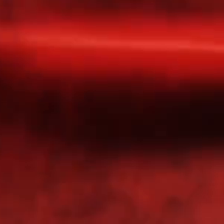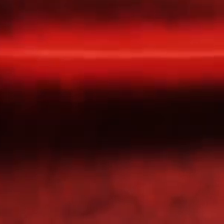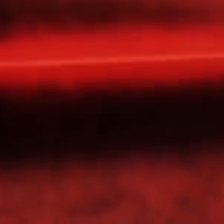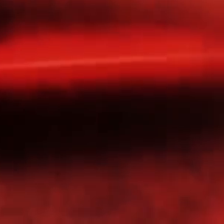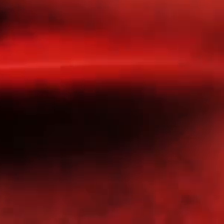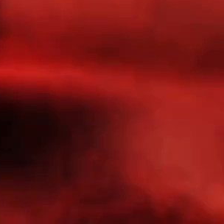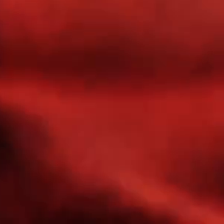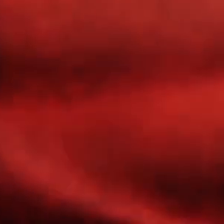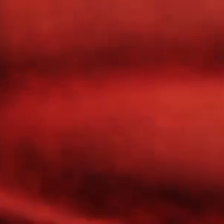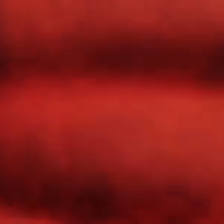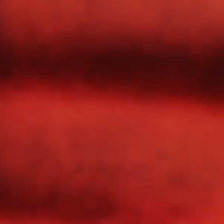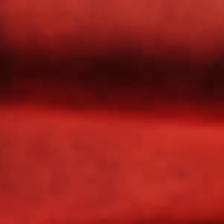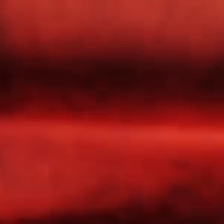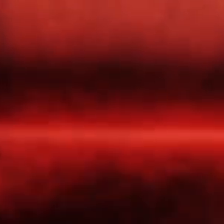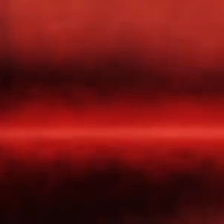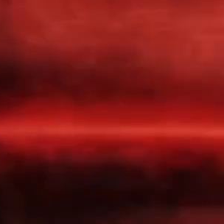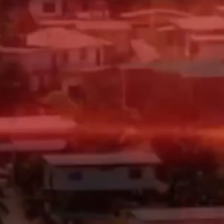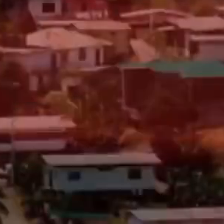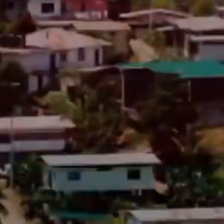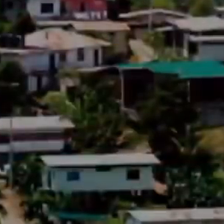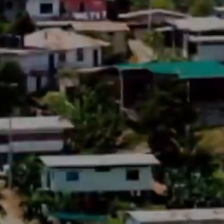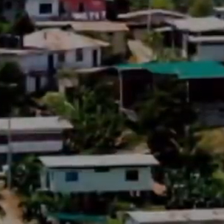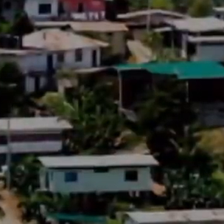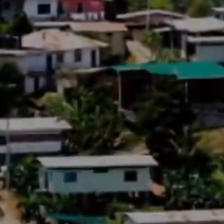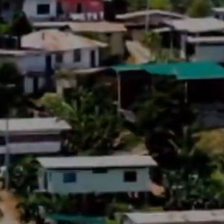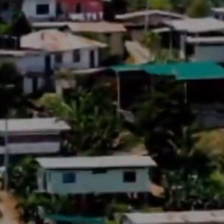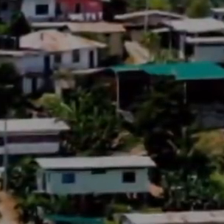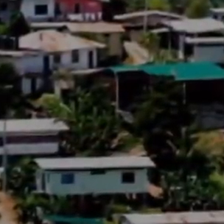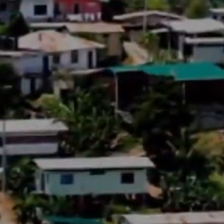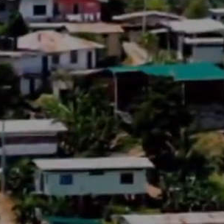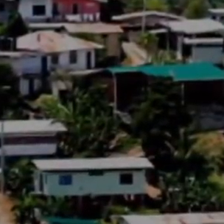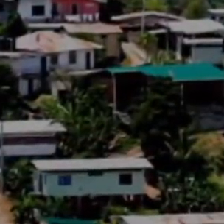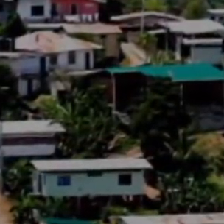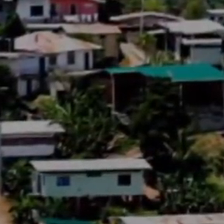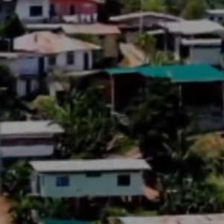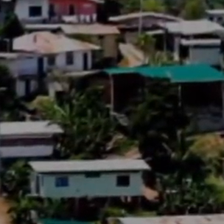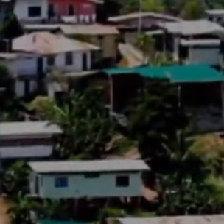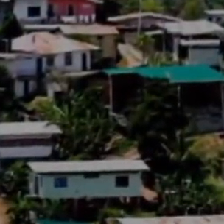I solemnly pledge to dedicate my life